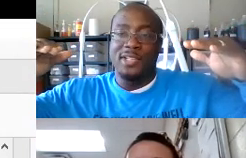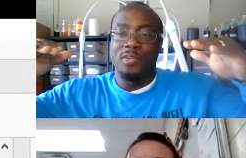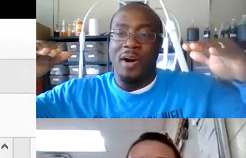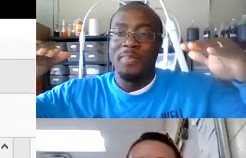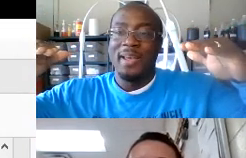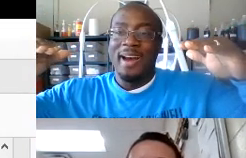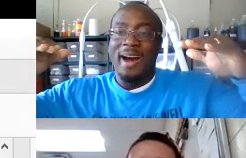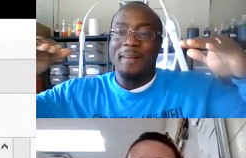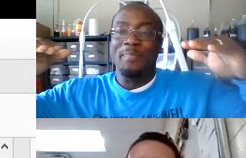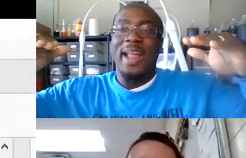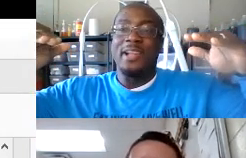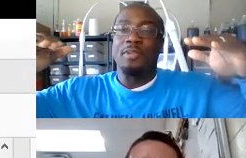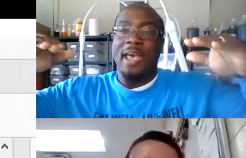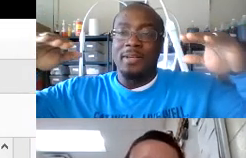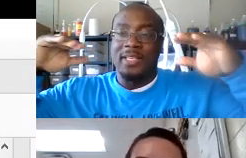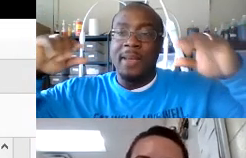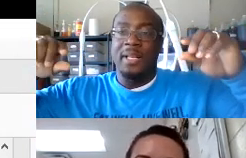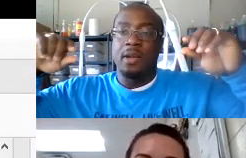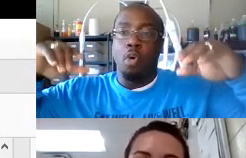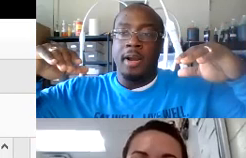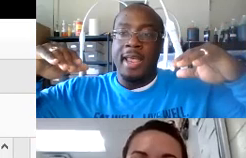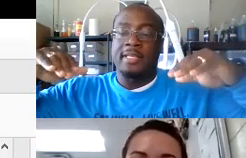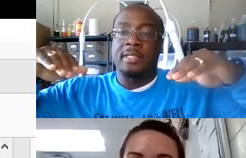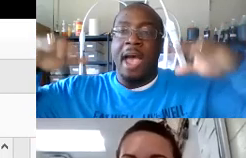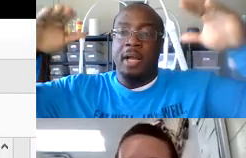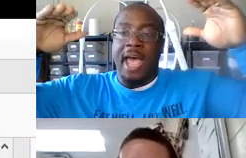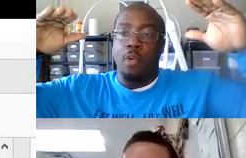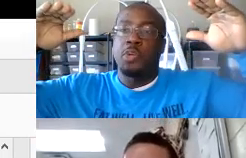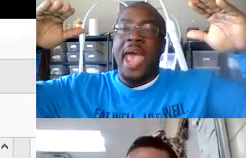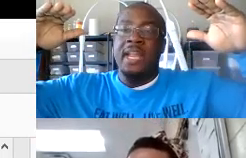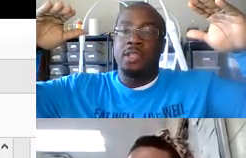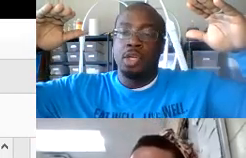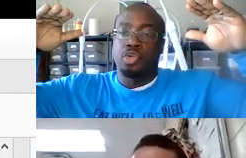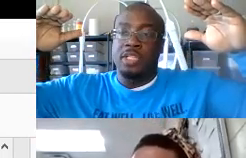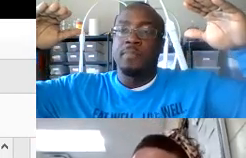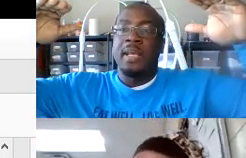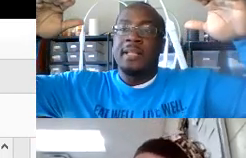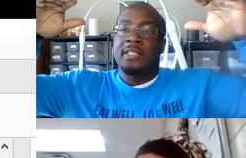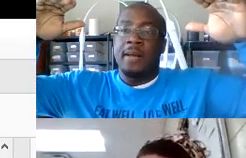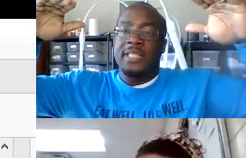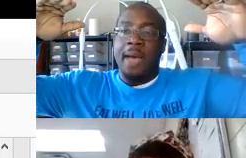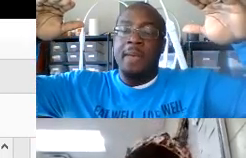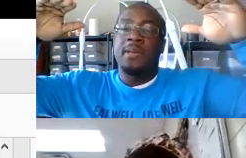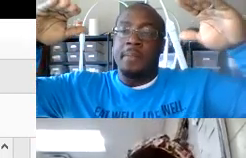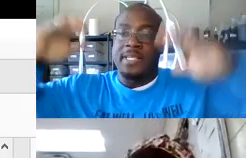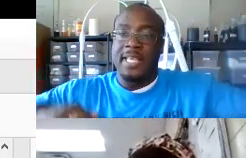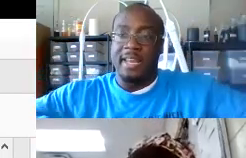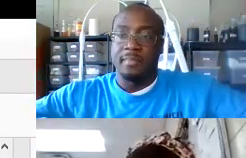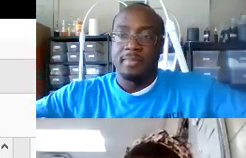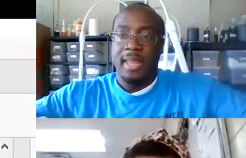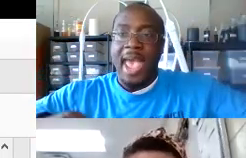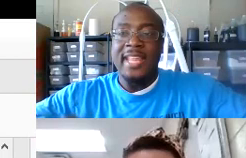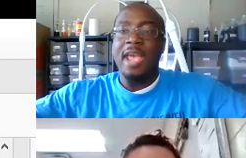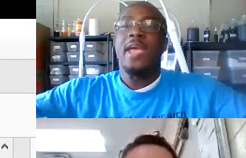I don't know about you all, but I know that typically the water is alkaline. Once we add the nutrients, sometimes it becomes